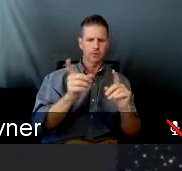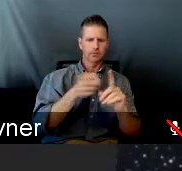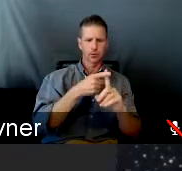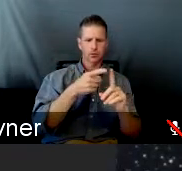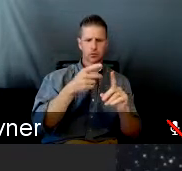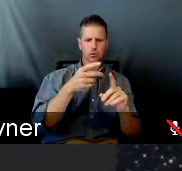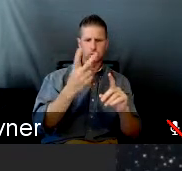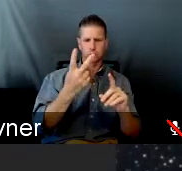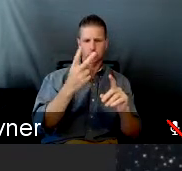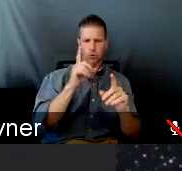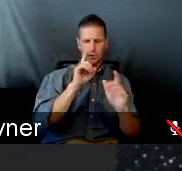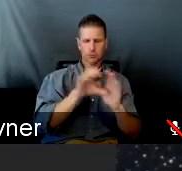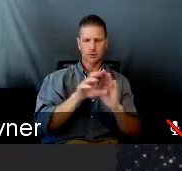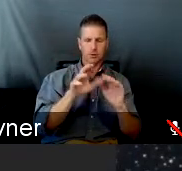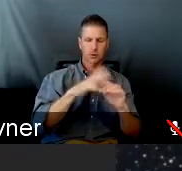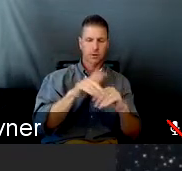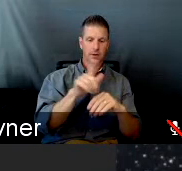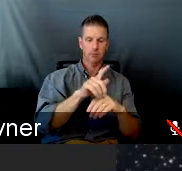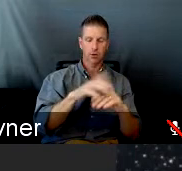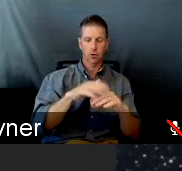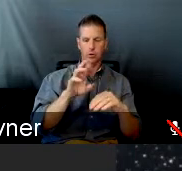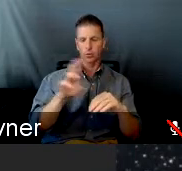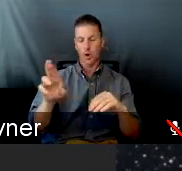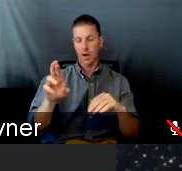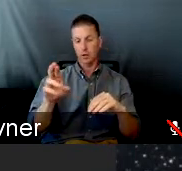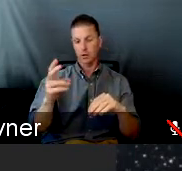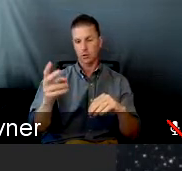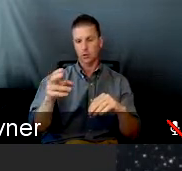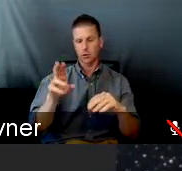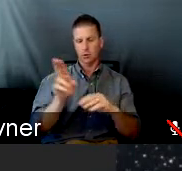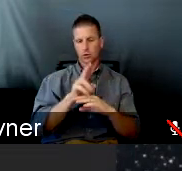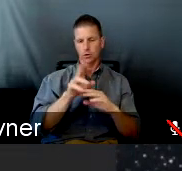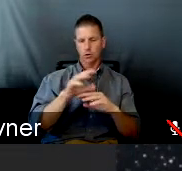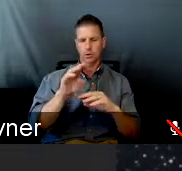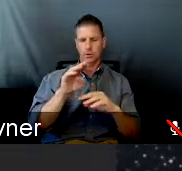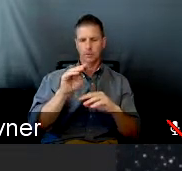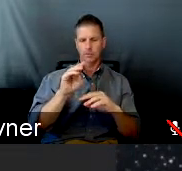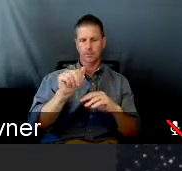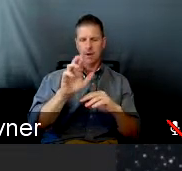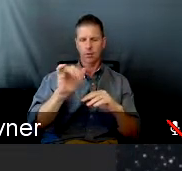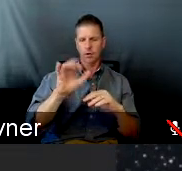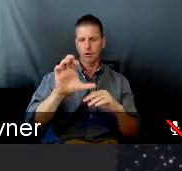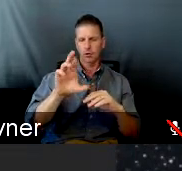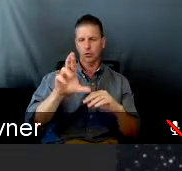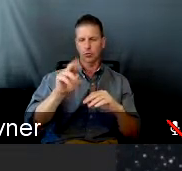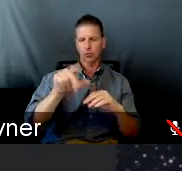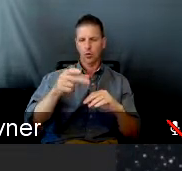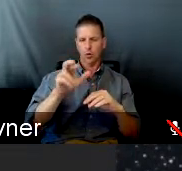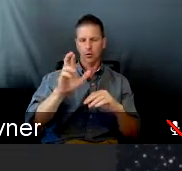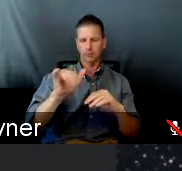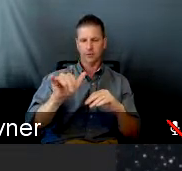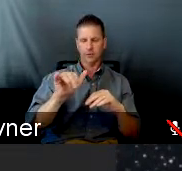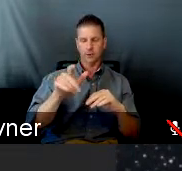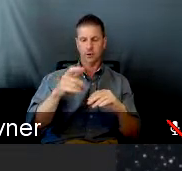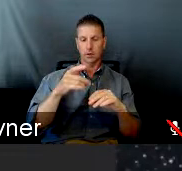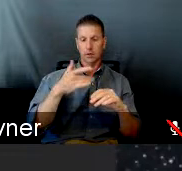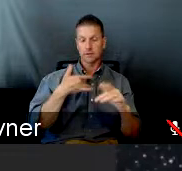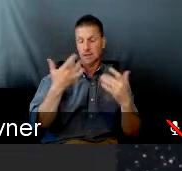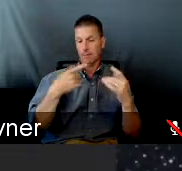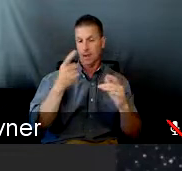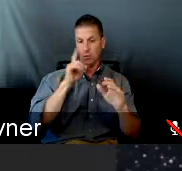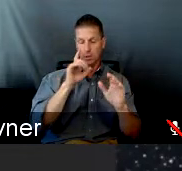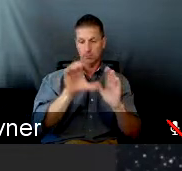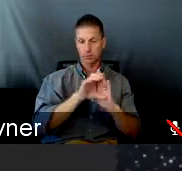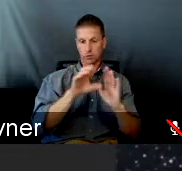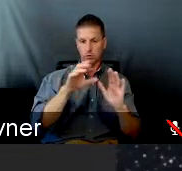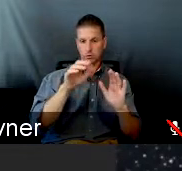there, and the two images on the right are using Miri chronography. The exciting thing about imaging is that we can look